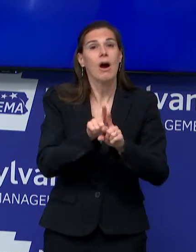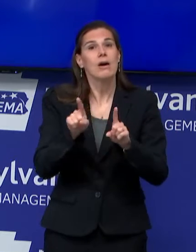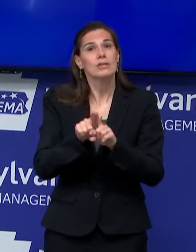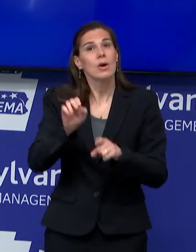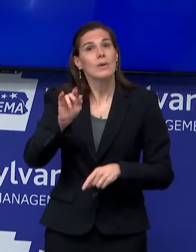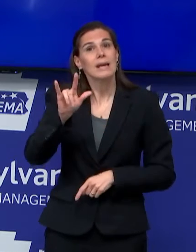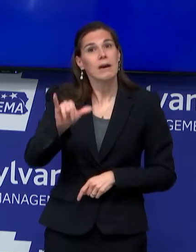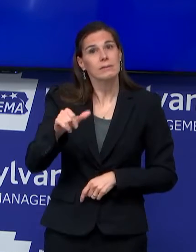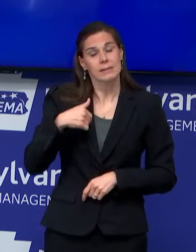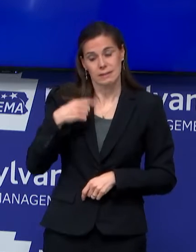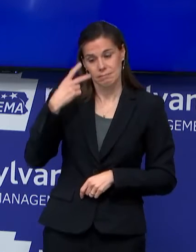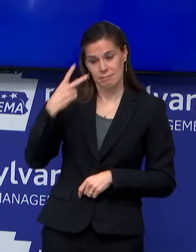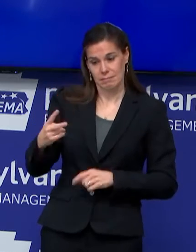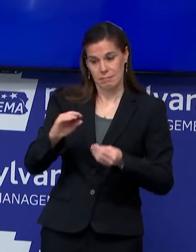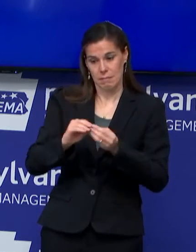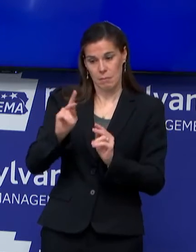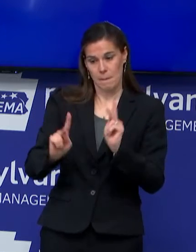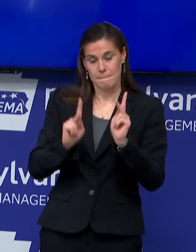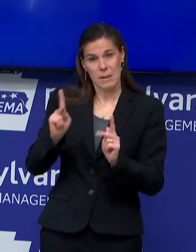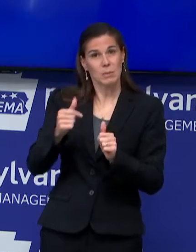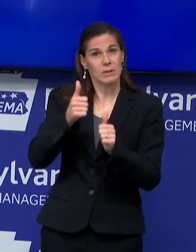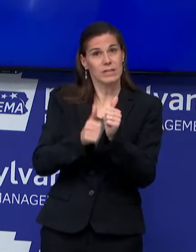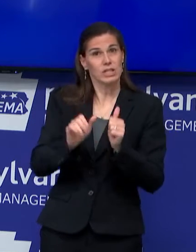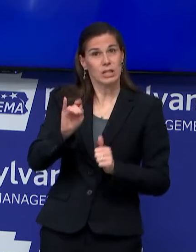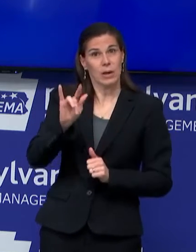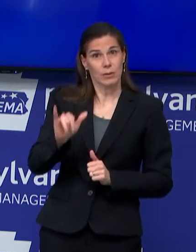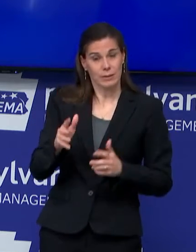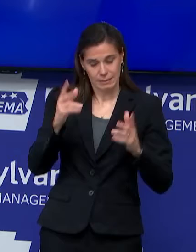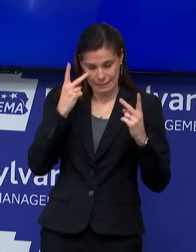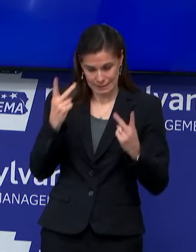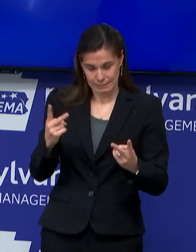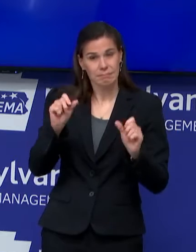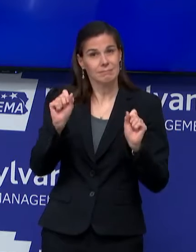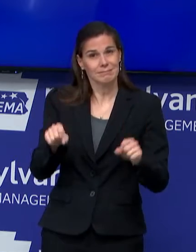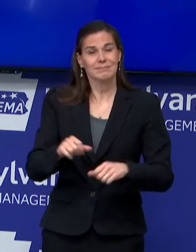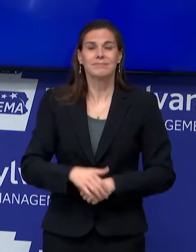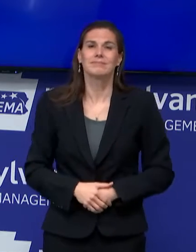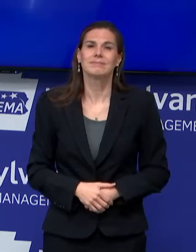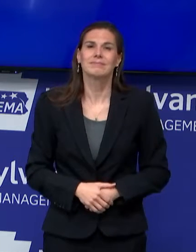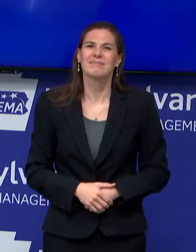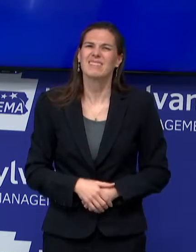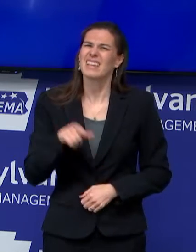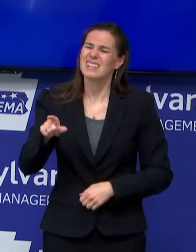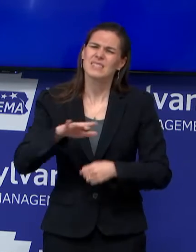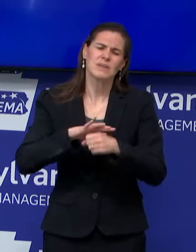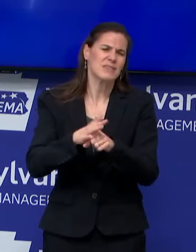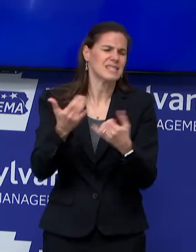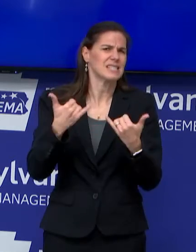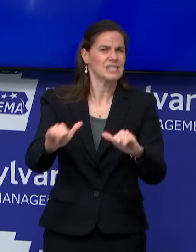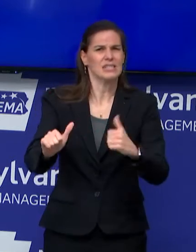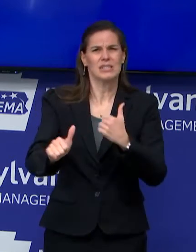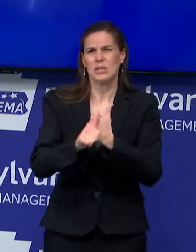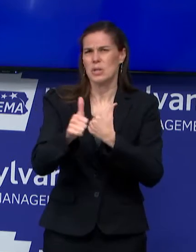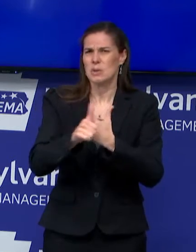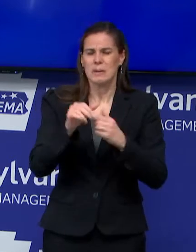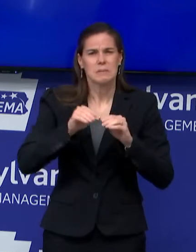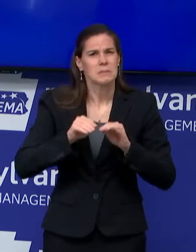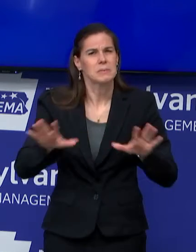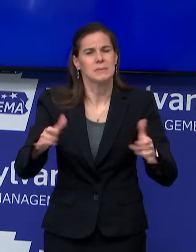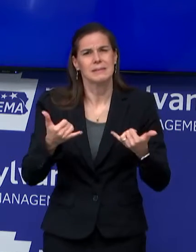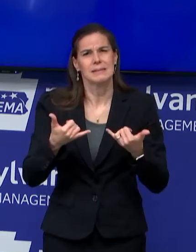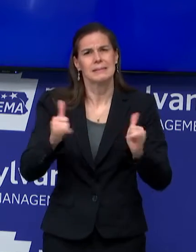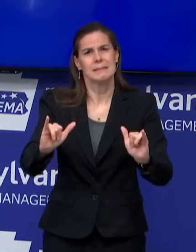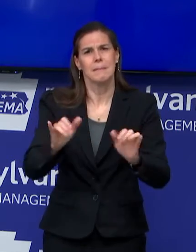The virus remains a very real threat, and one we must take seriously by following existing mitigation orders and continuing to